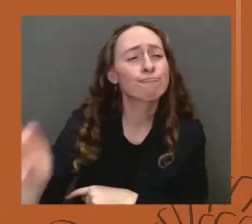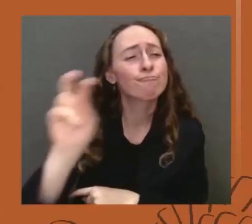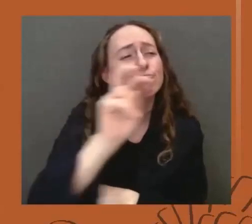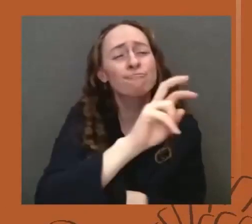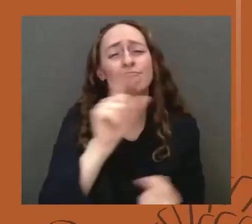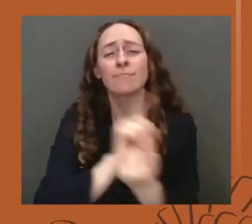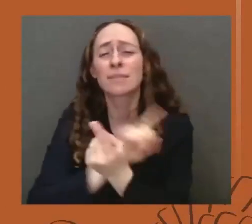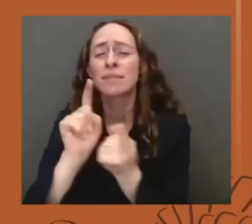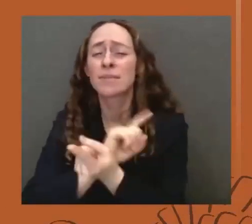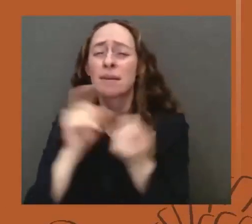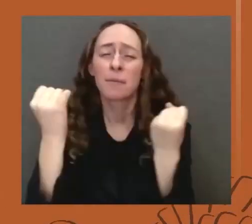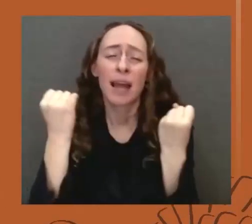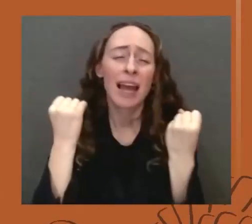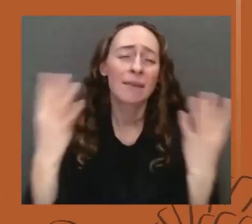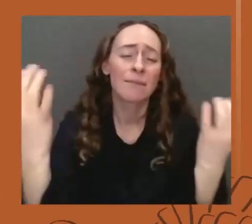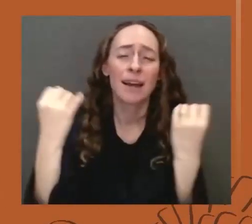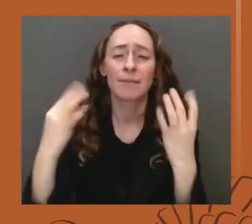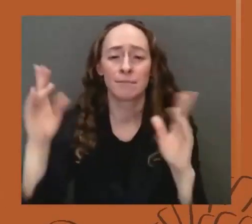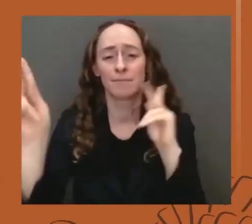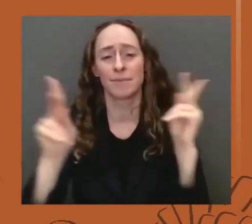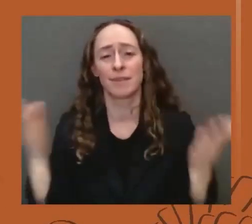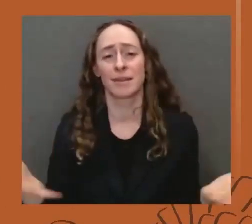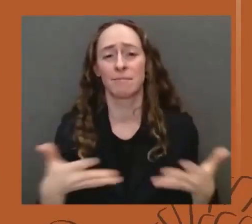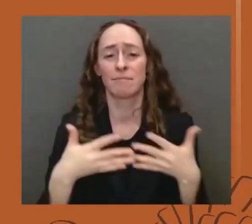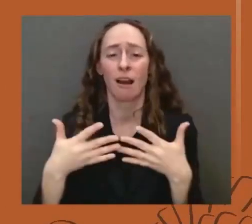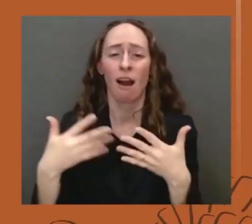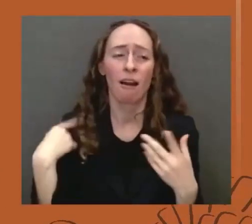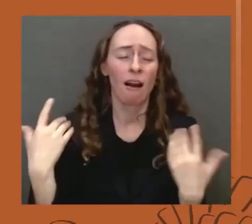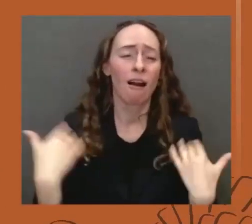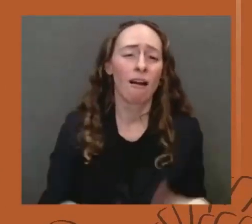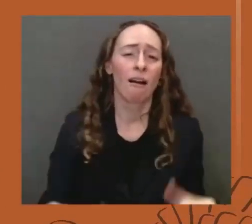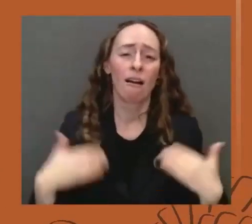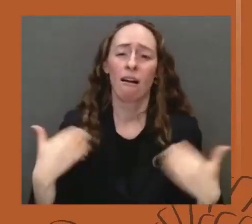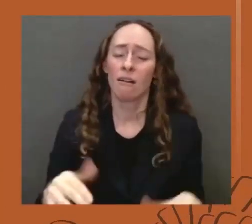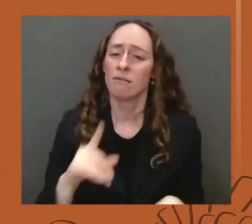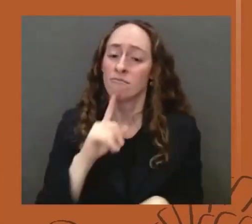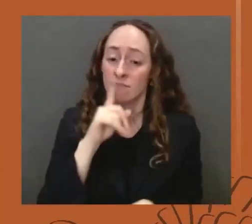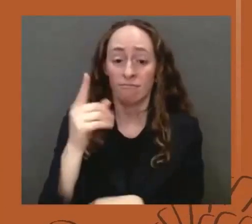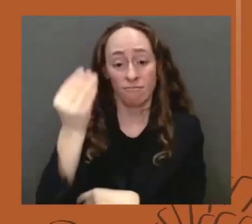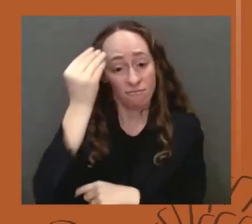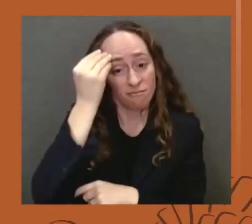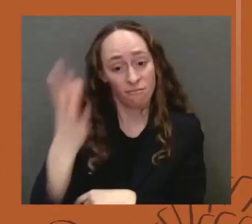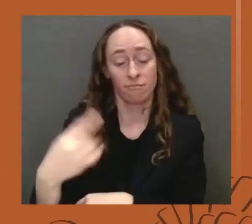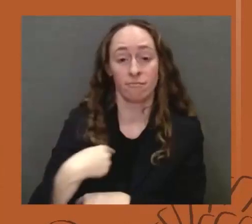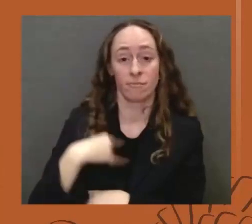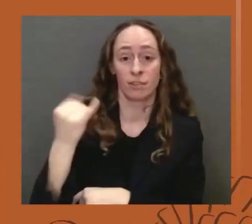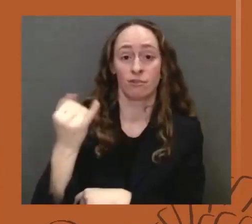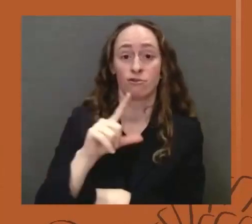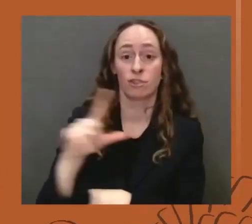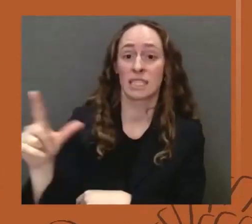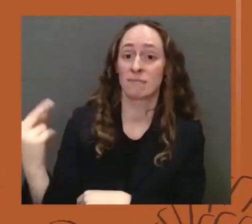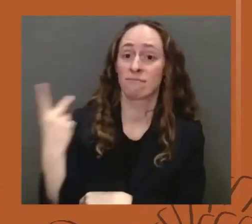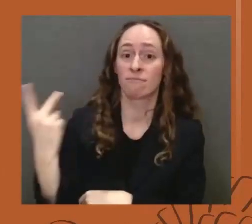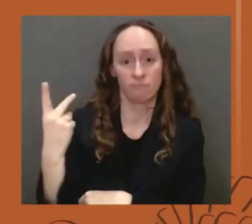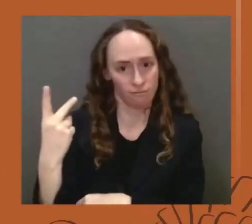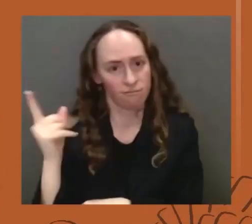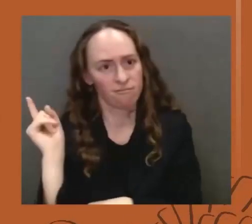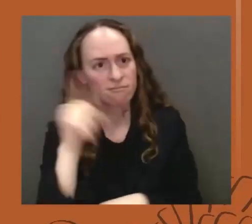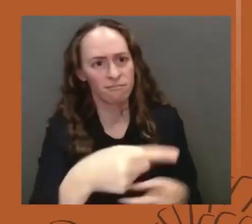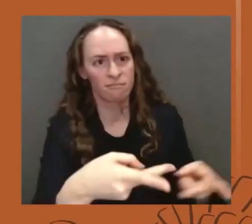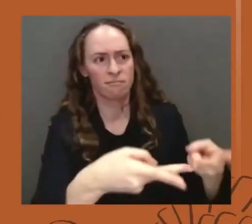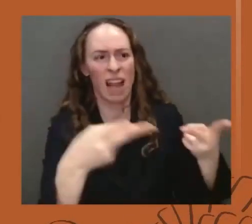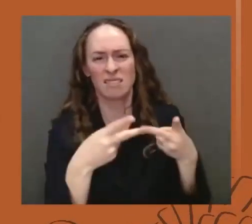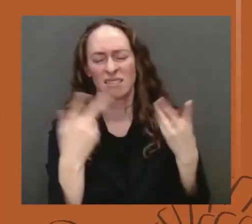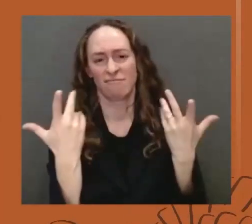the largest naval station in the world, Norfolk Naval Station, and in Virginia, to serve what they call